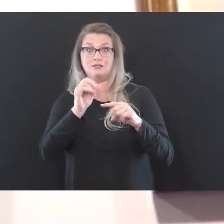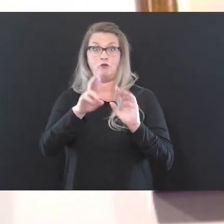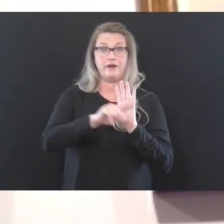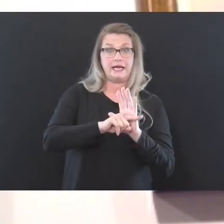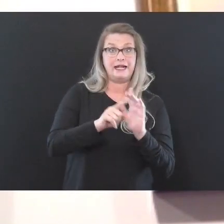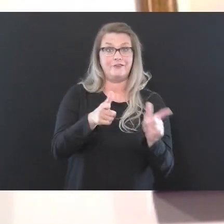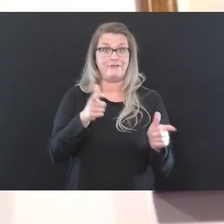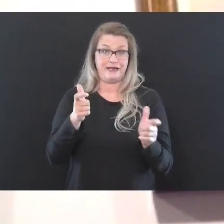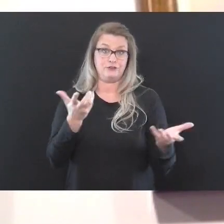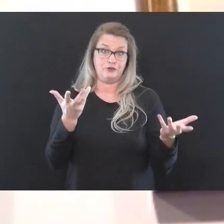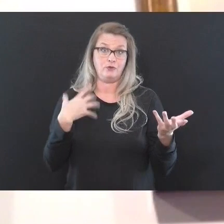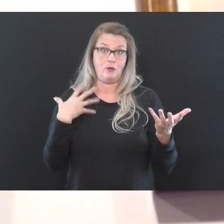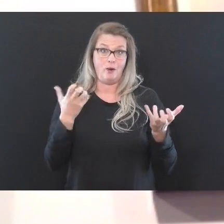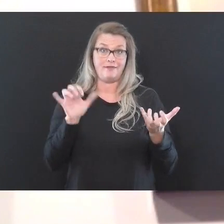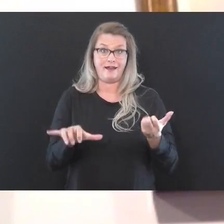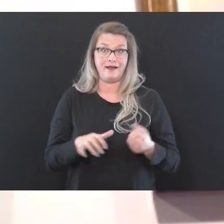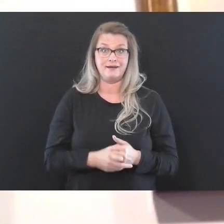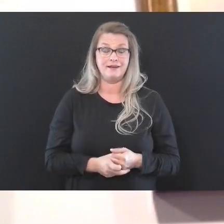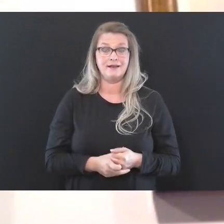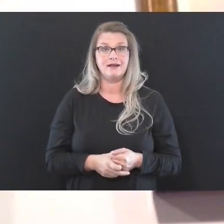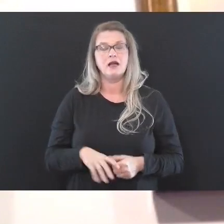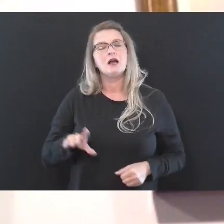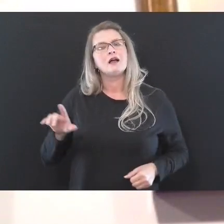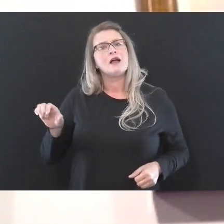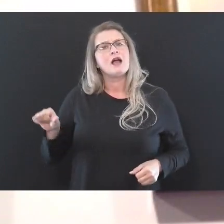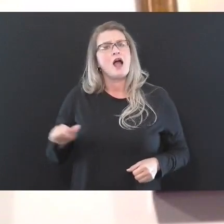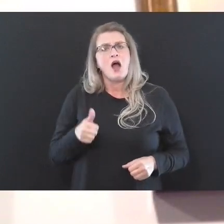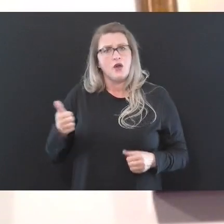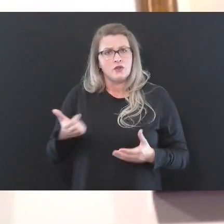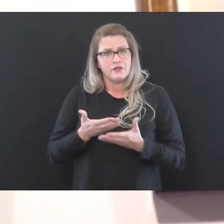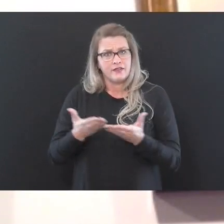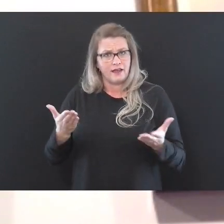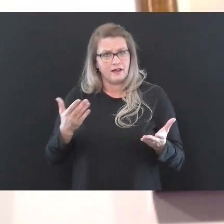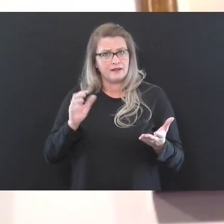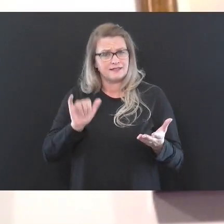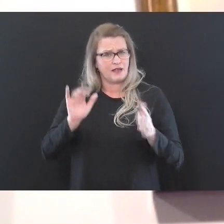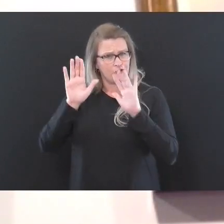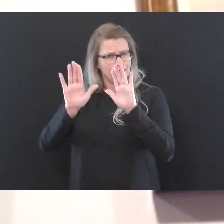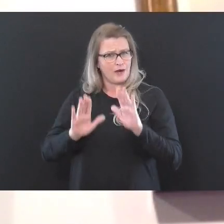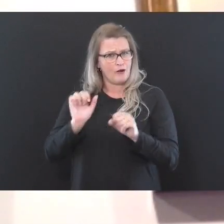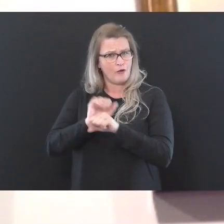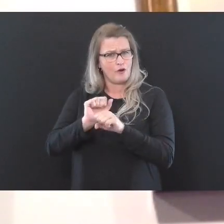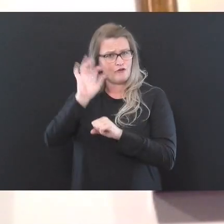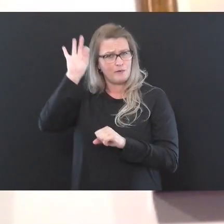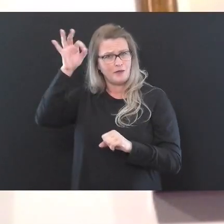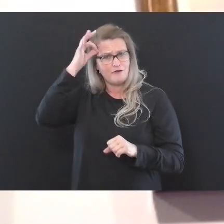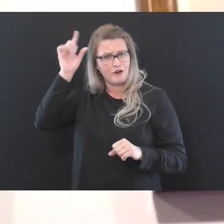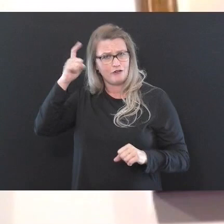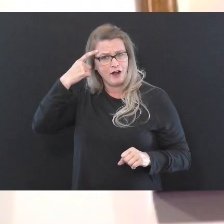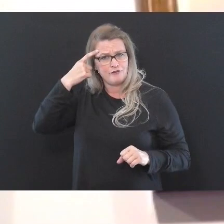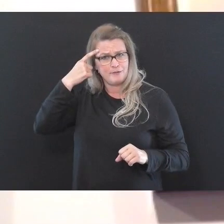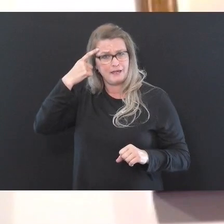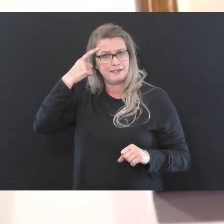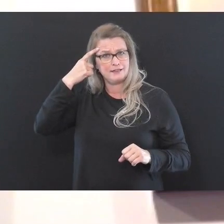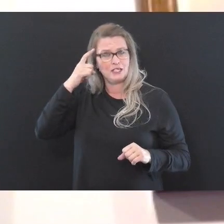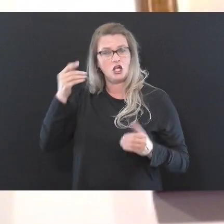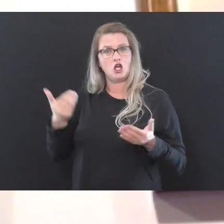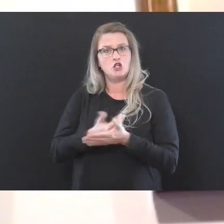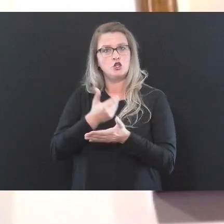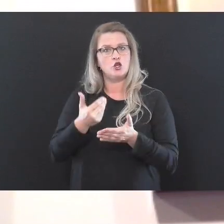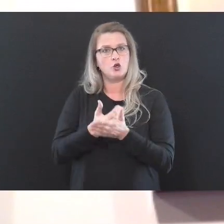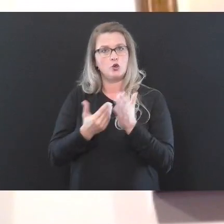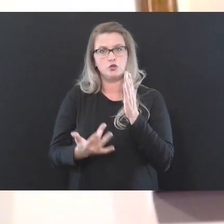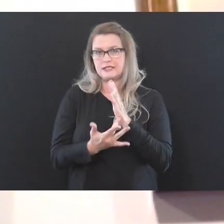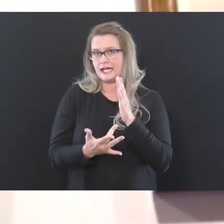faster. The other thing I will say is from the great work of the federal government, there is a new technique that's